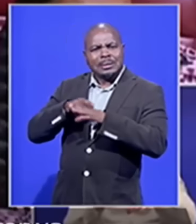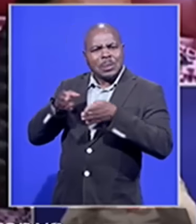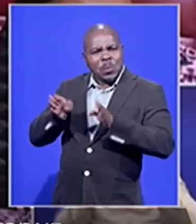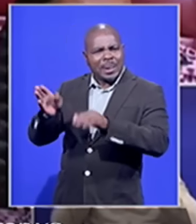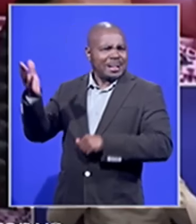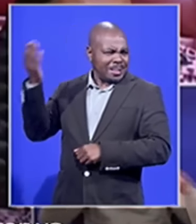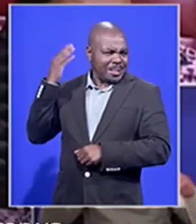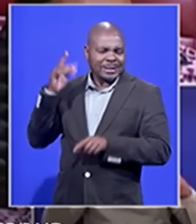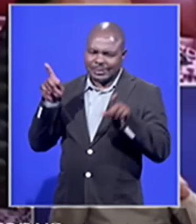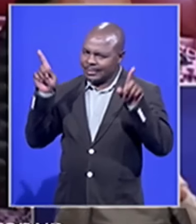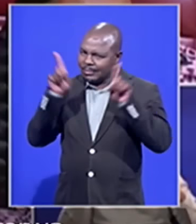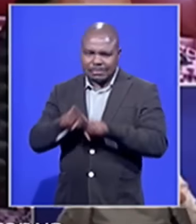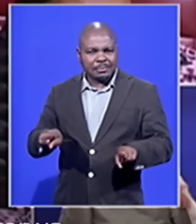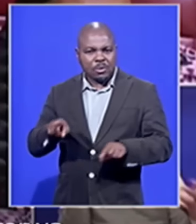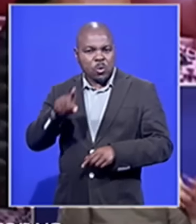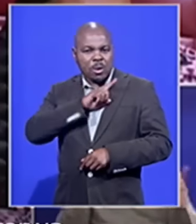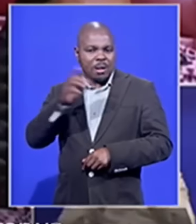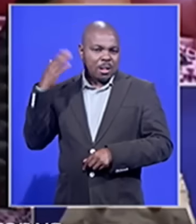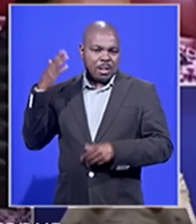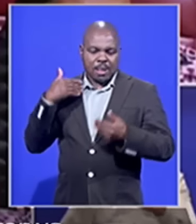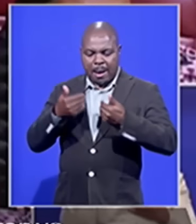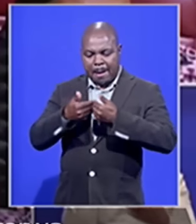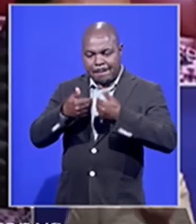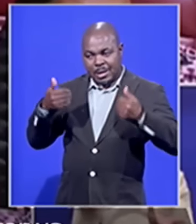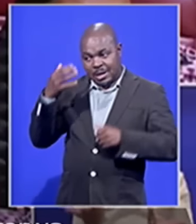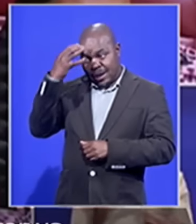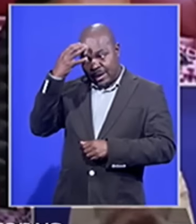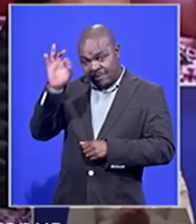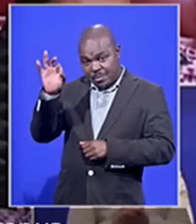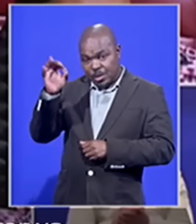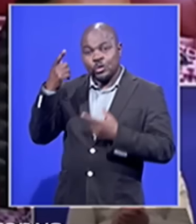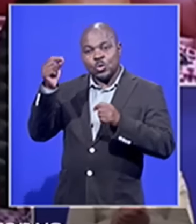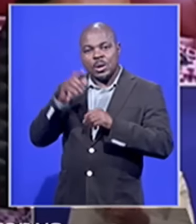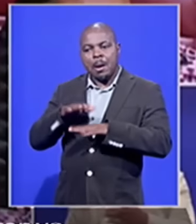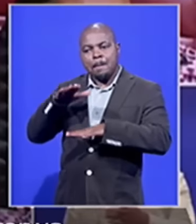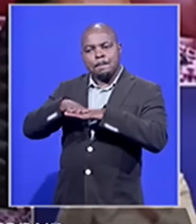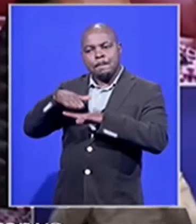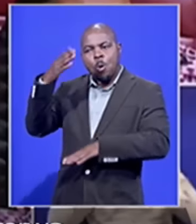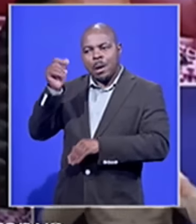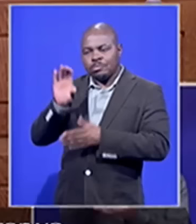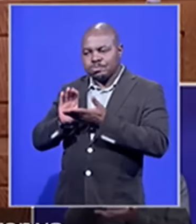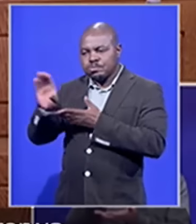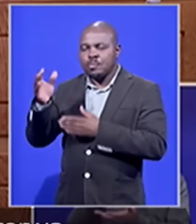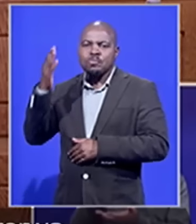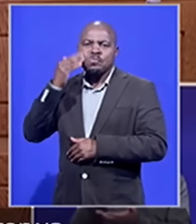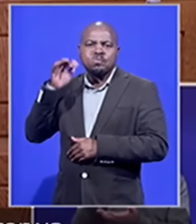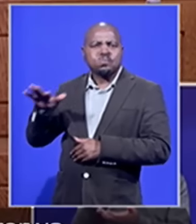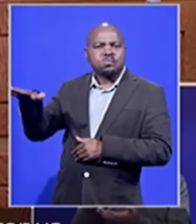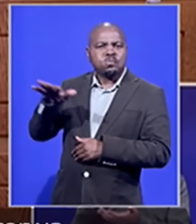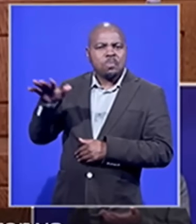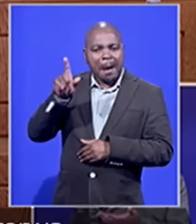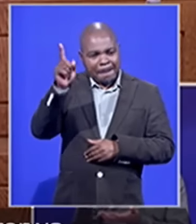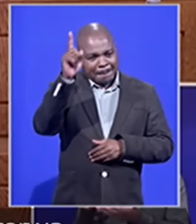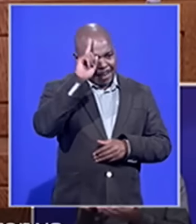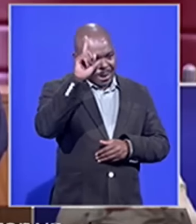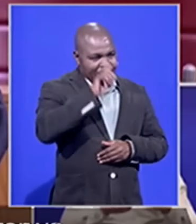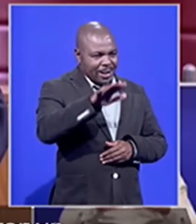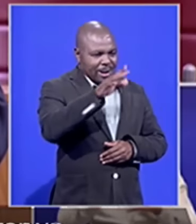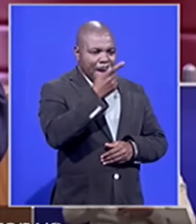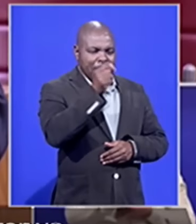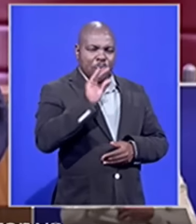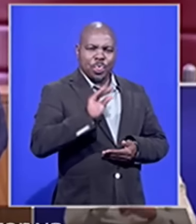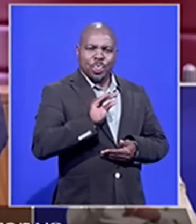the past, the apartheid government spent more money in white areas than it did in black areas. Ho